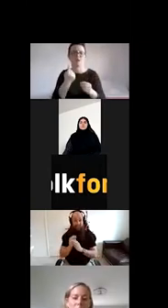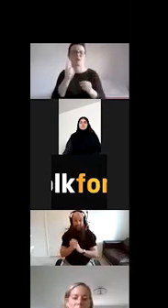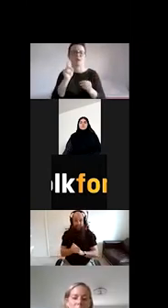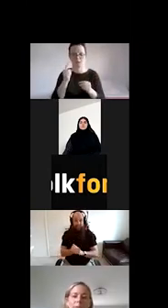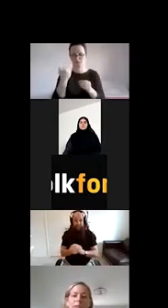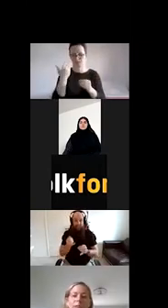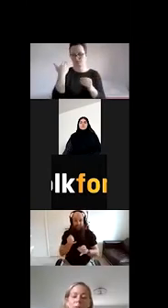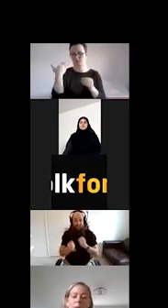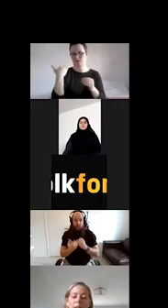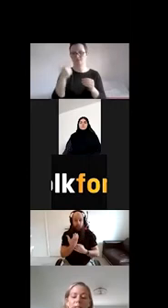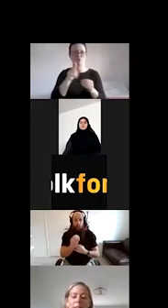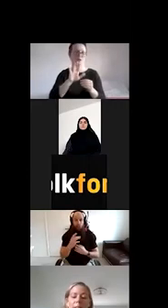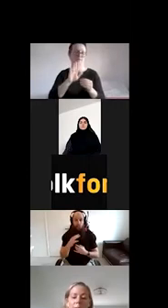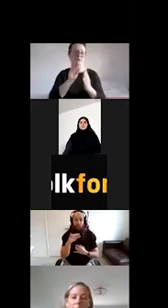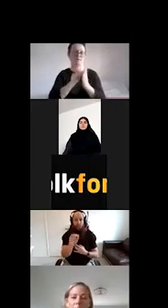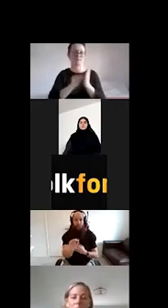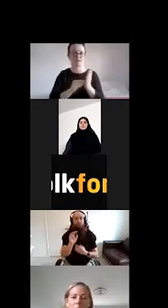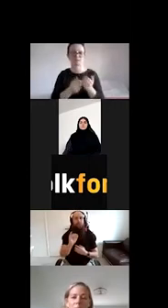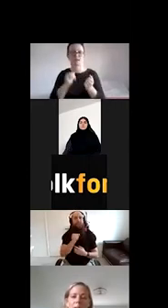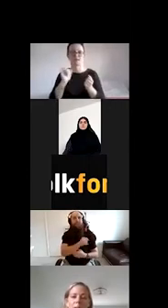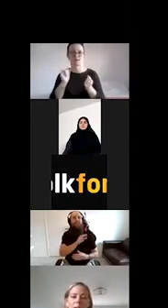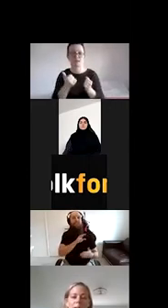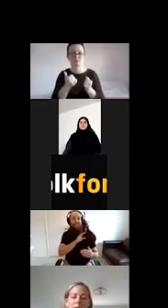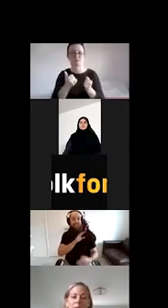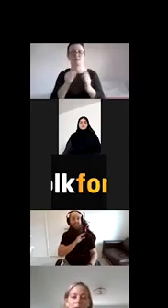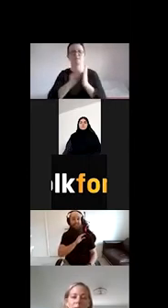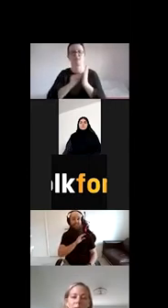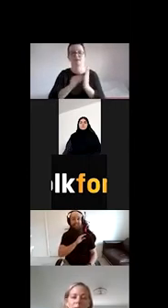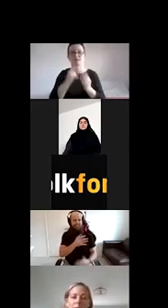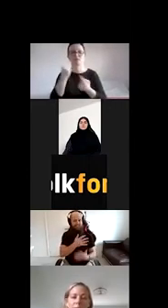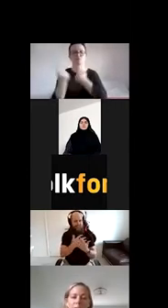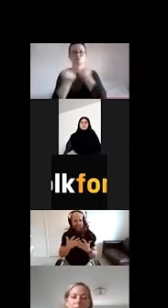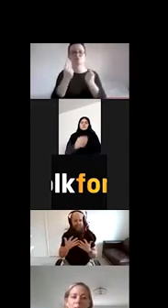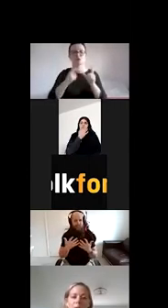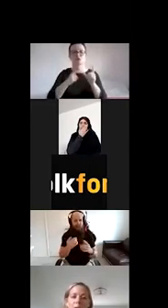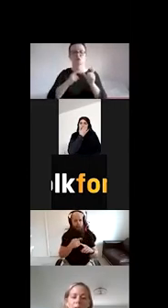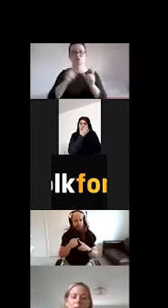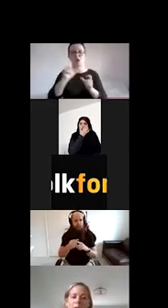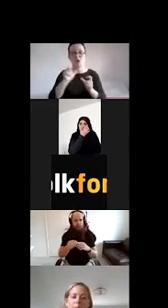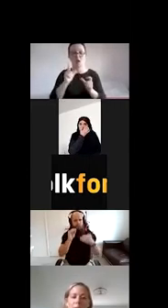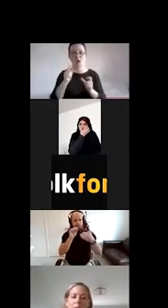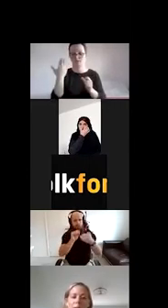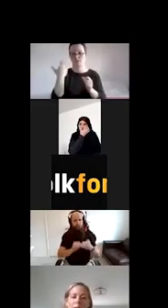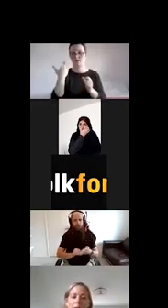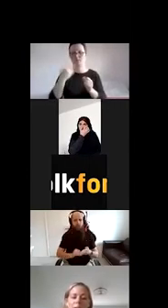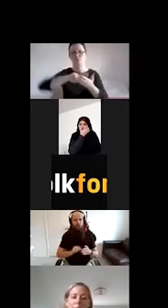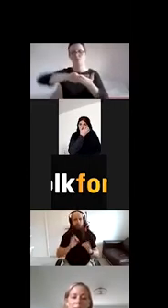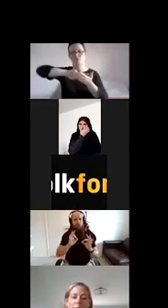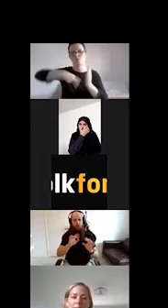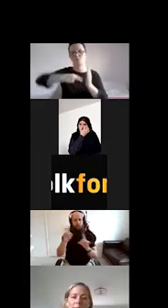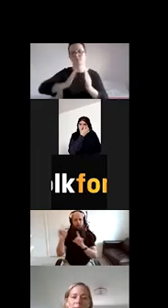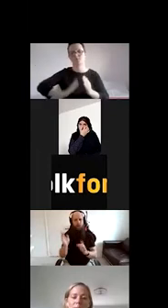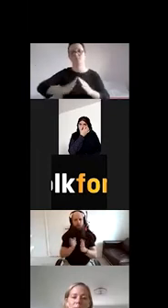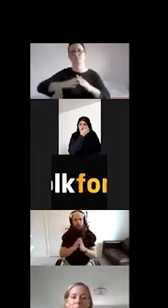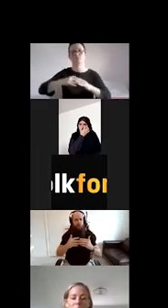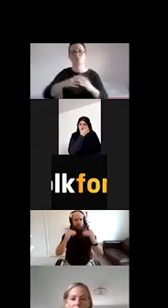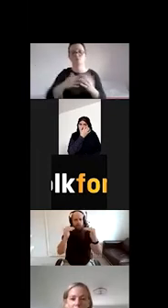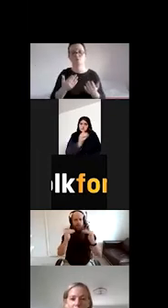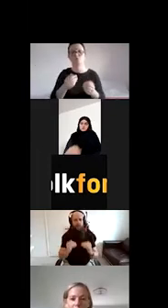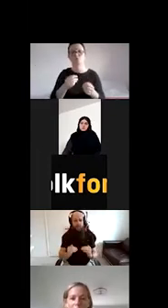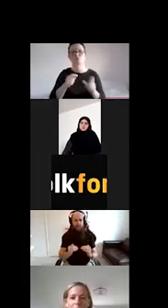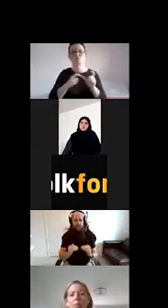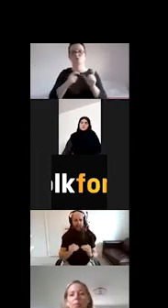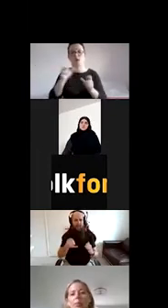the Colombian one. And that one actually includes several references to how persons with disabilities will